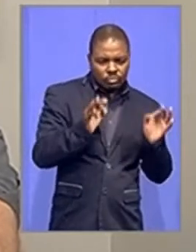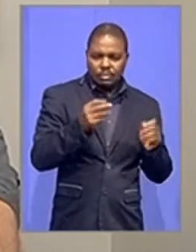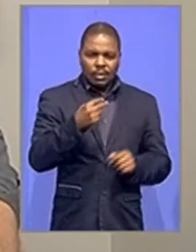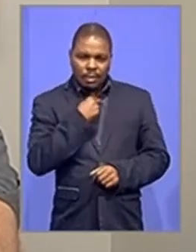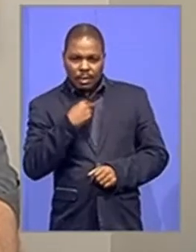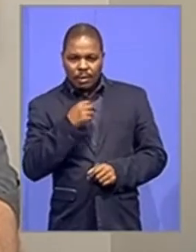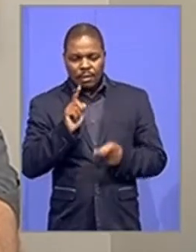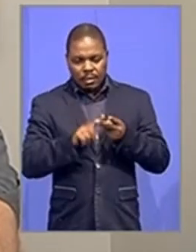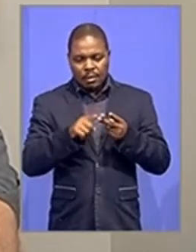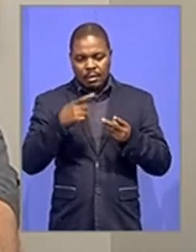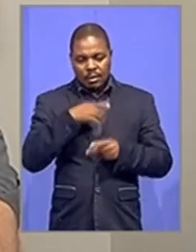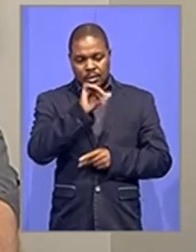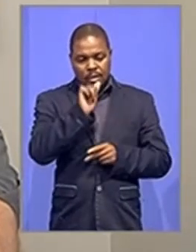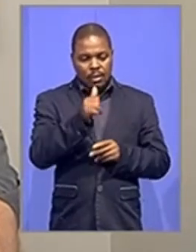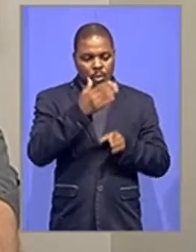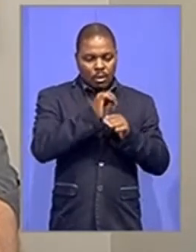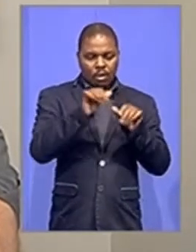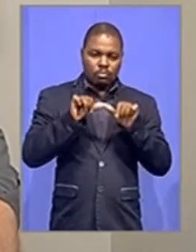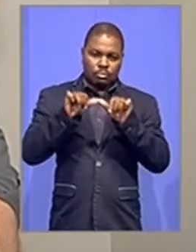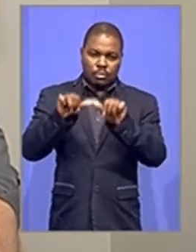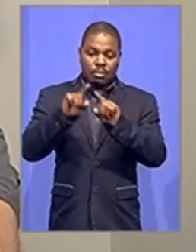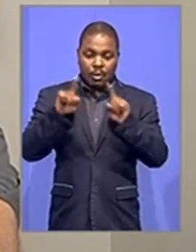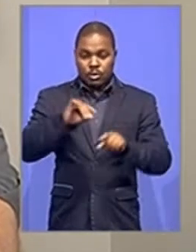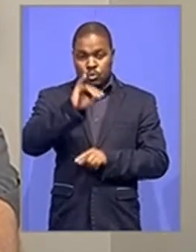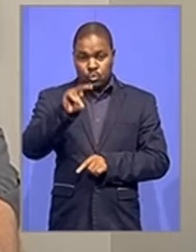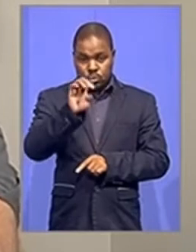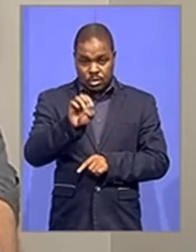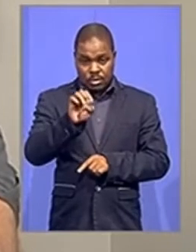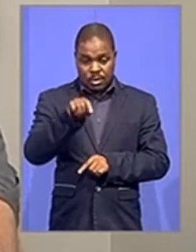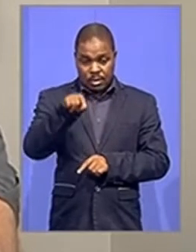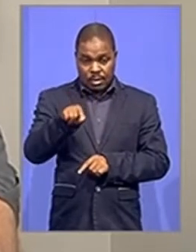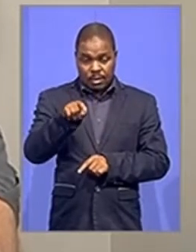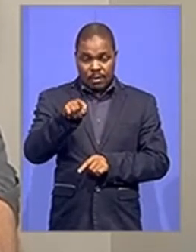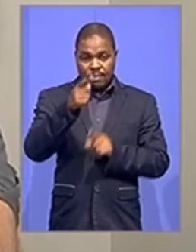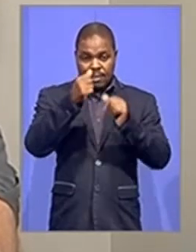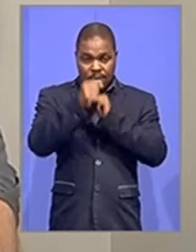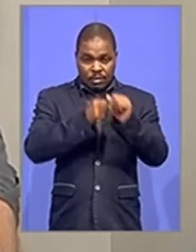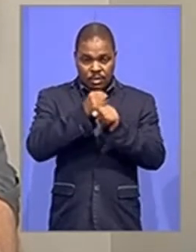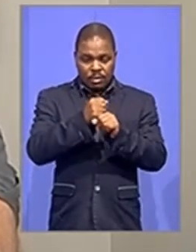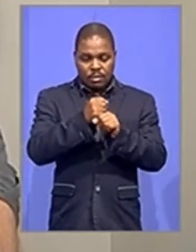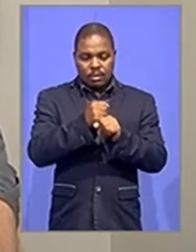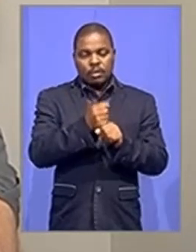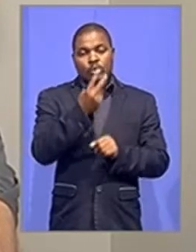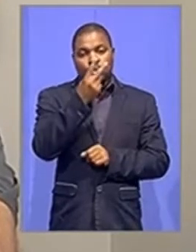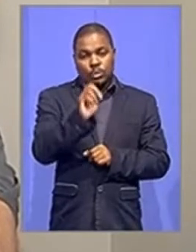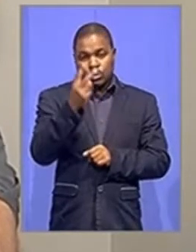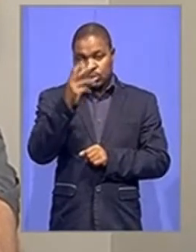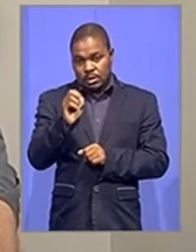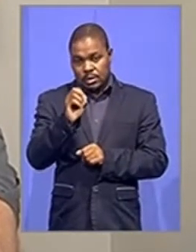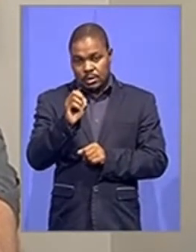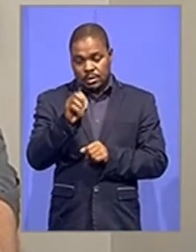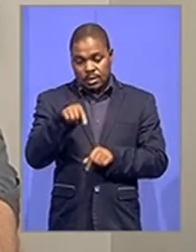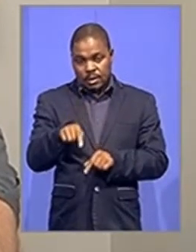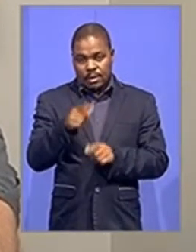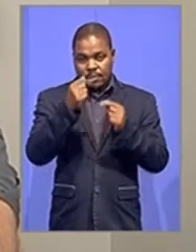work that was being done under the DA administration, by the end of June of that financial year, of the 2020 financial year, the city's